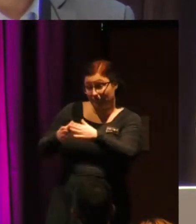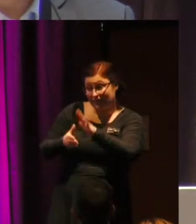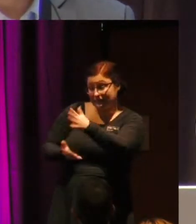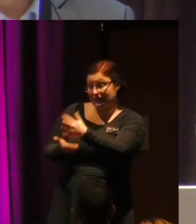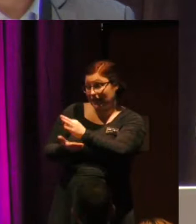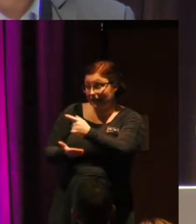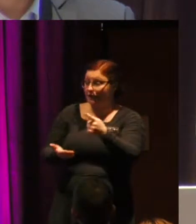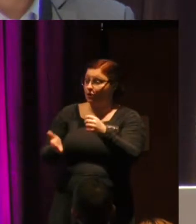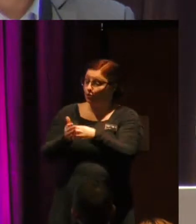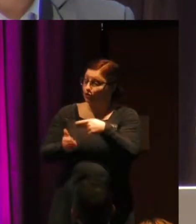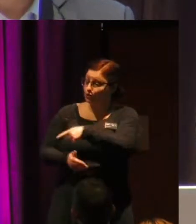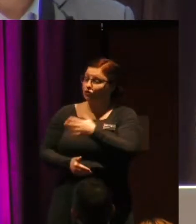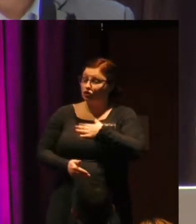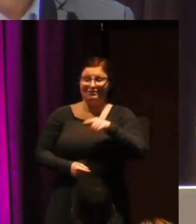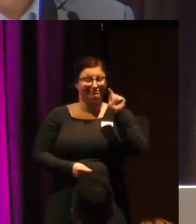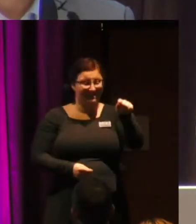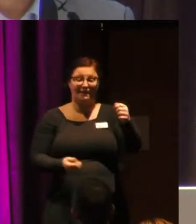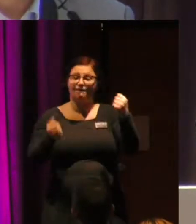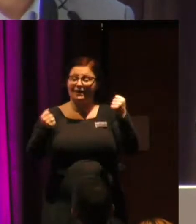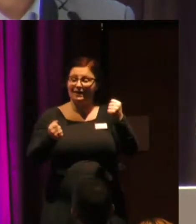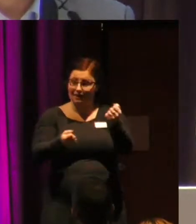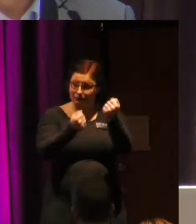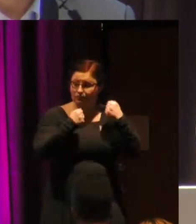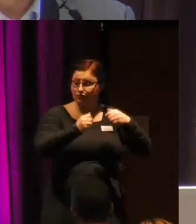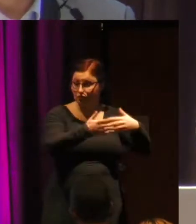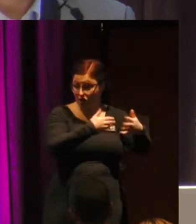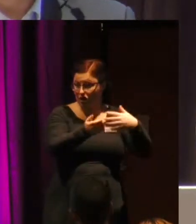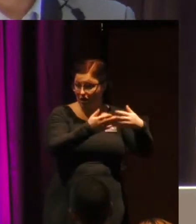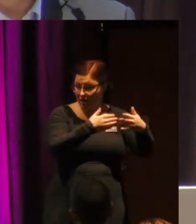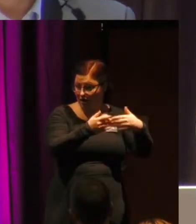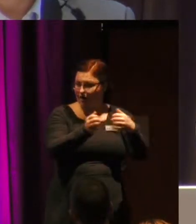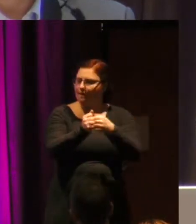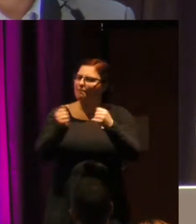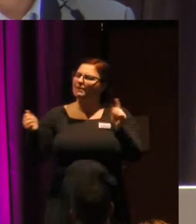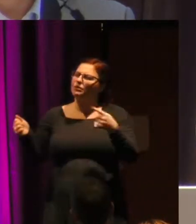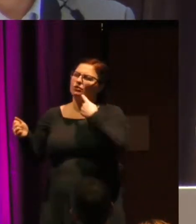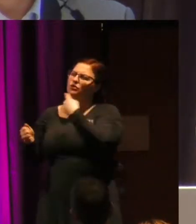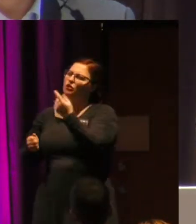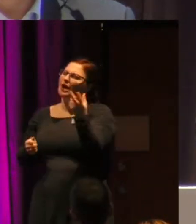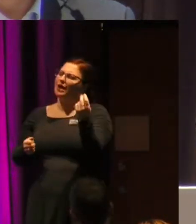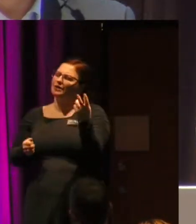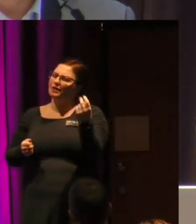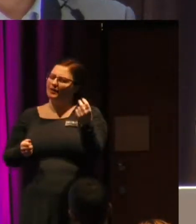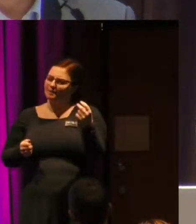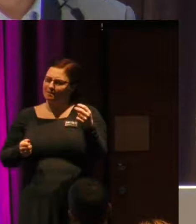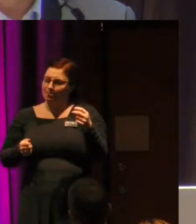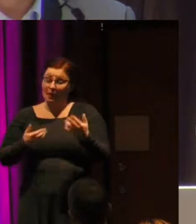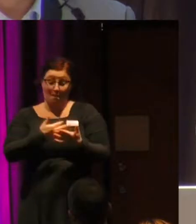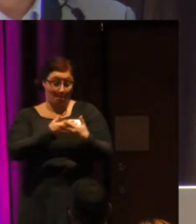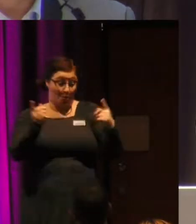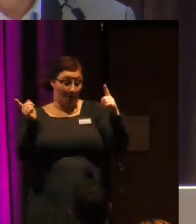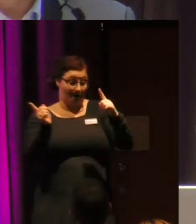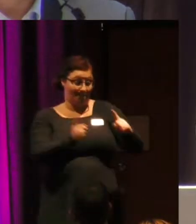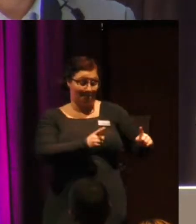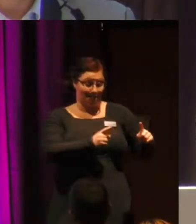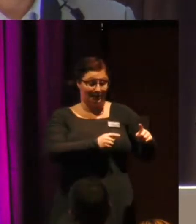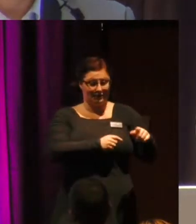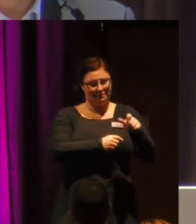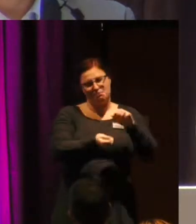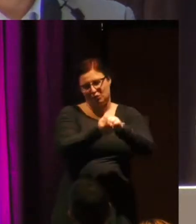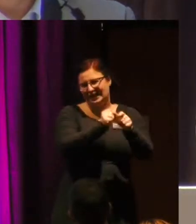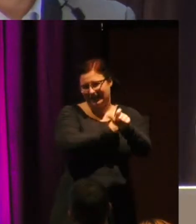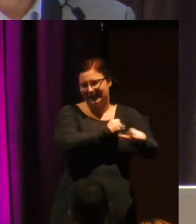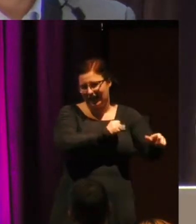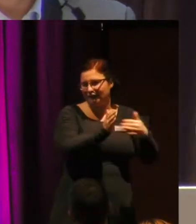this was an important thing to do. Yeah. But then you've done something a bit different, because I know many politicians who come from your background or similar